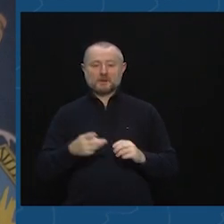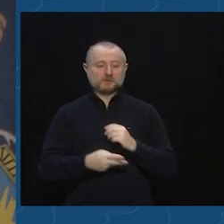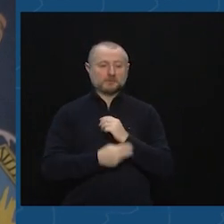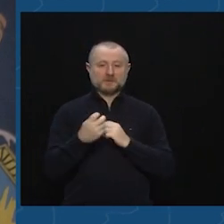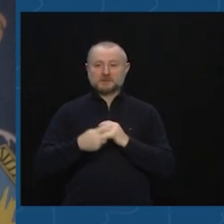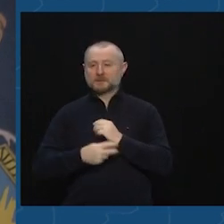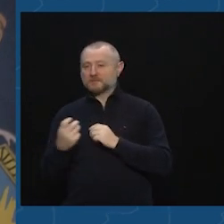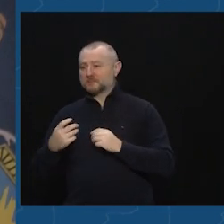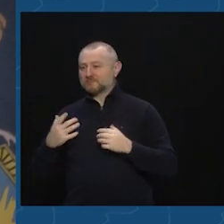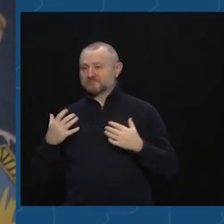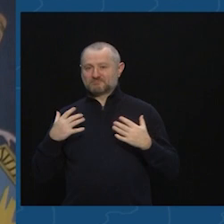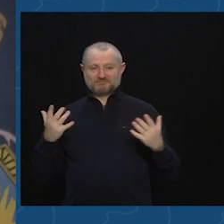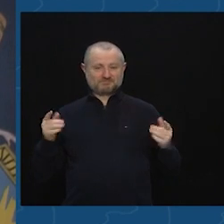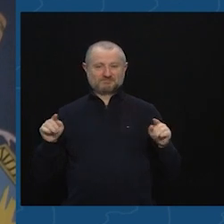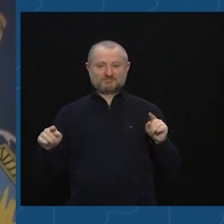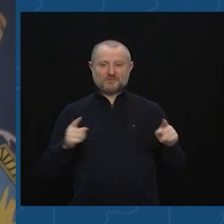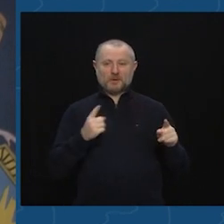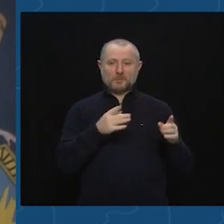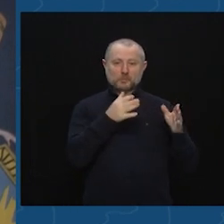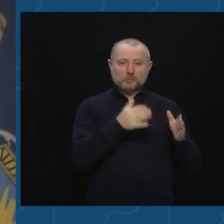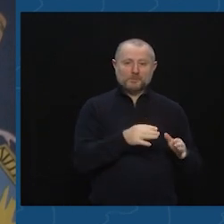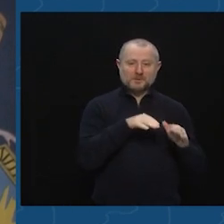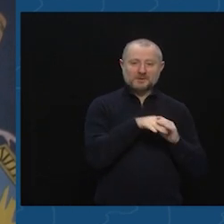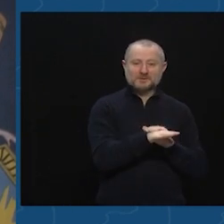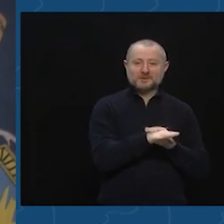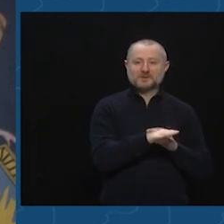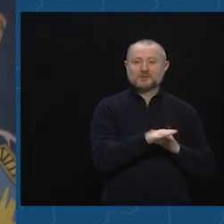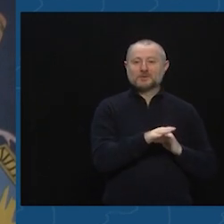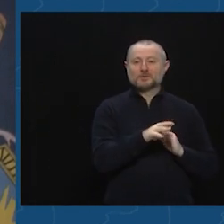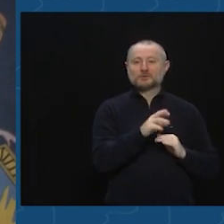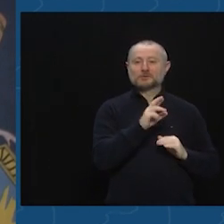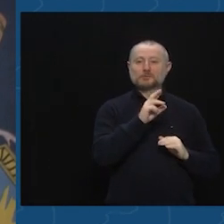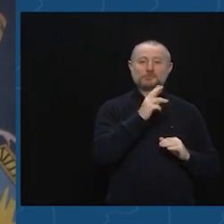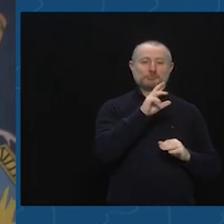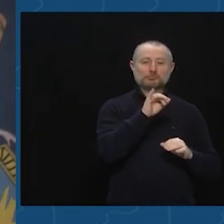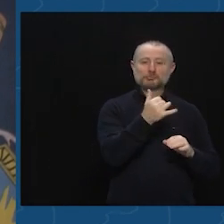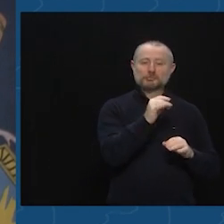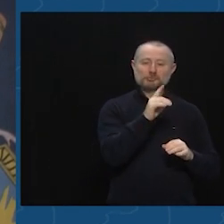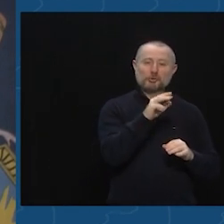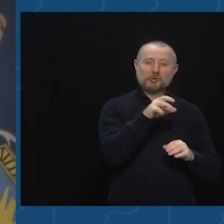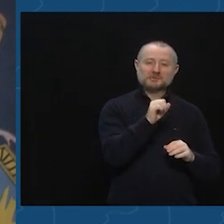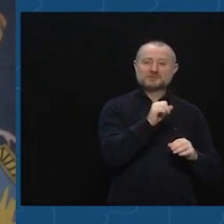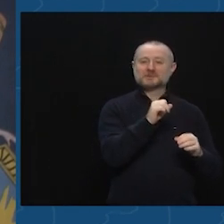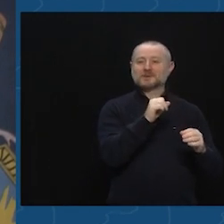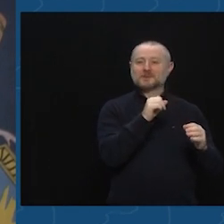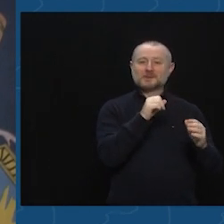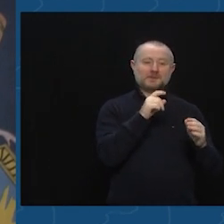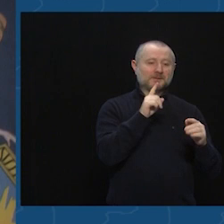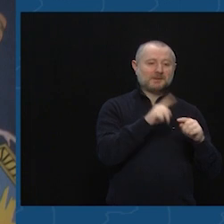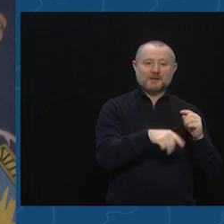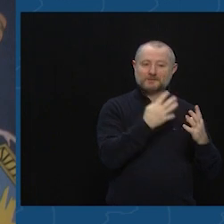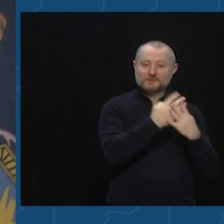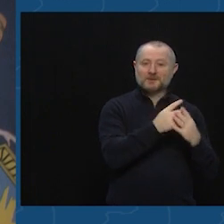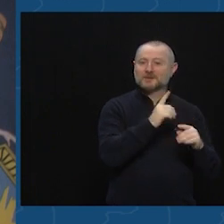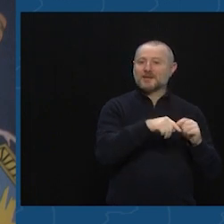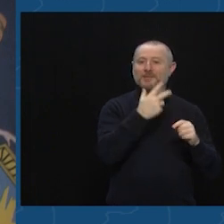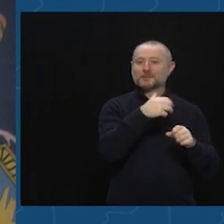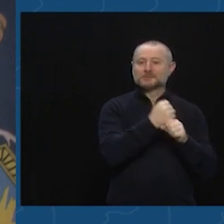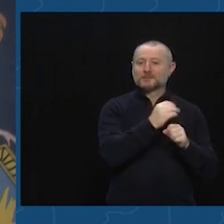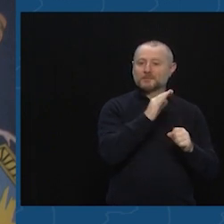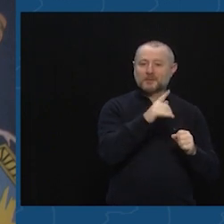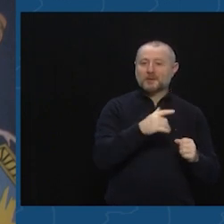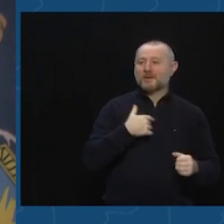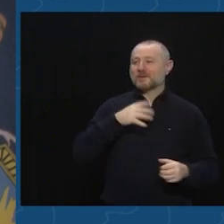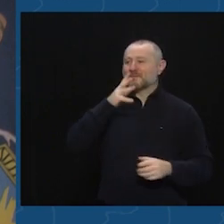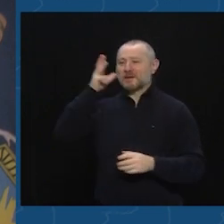to Rikers for 3 years because they couldn't post bail, another person whose parents have money or they're living in the suburbs and they can head back